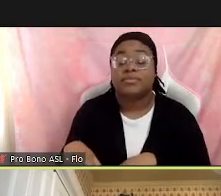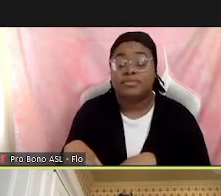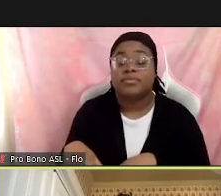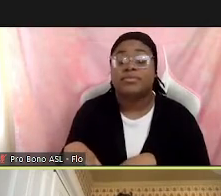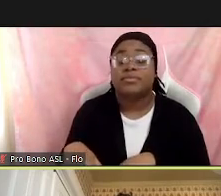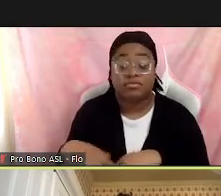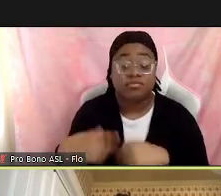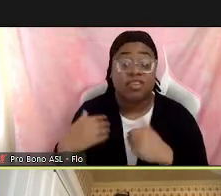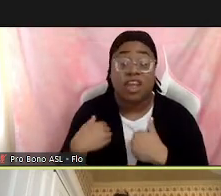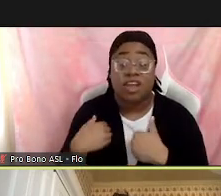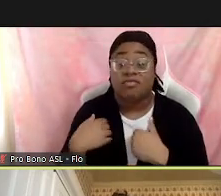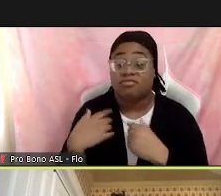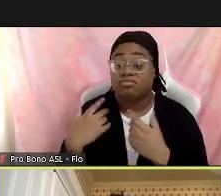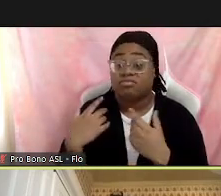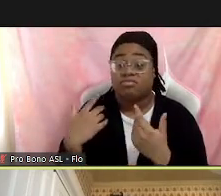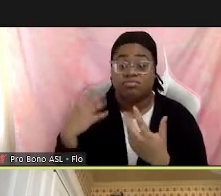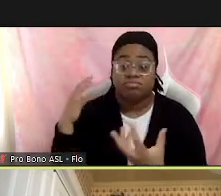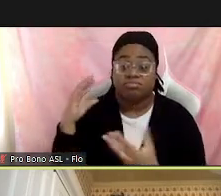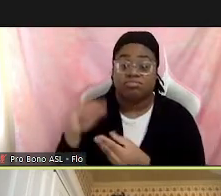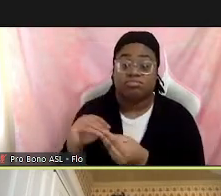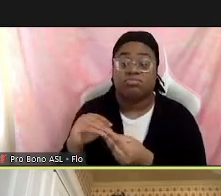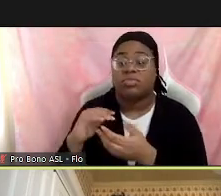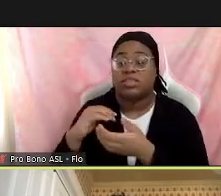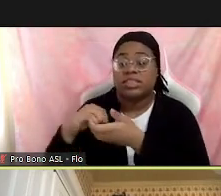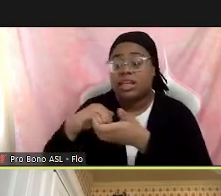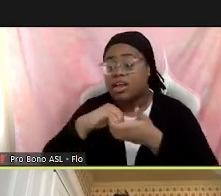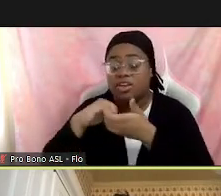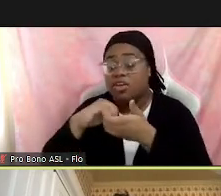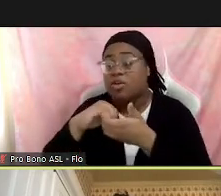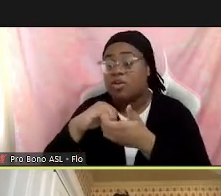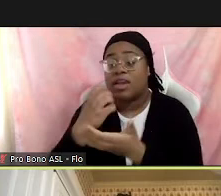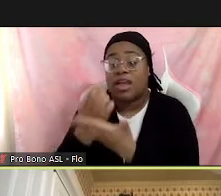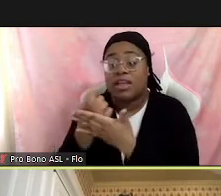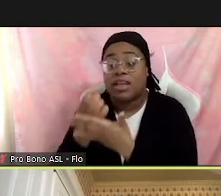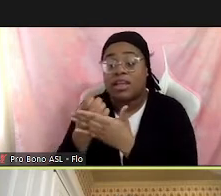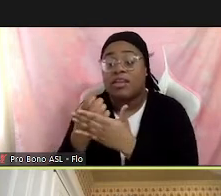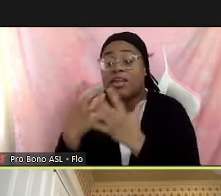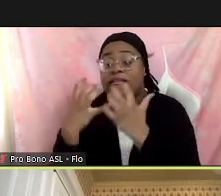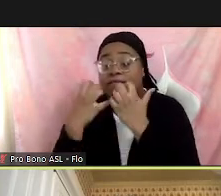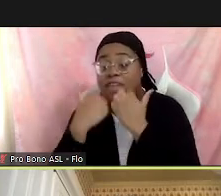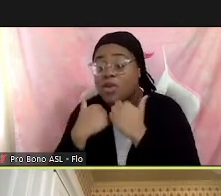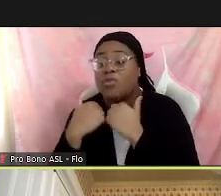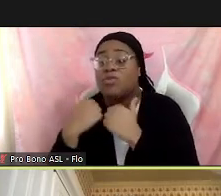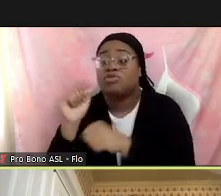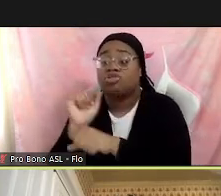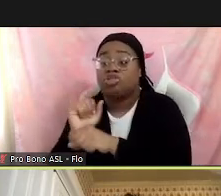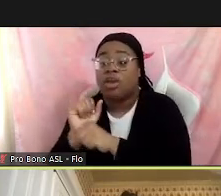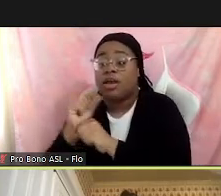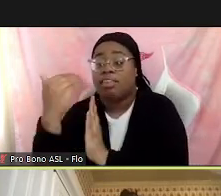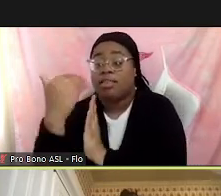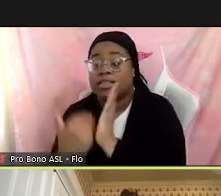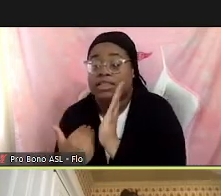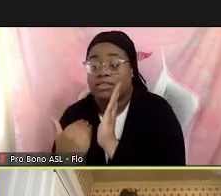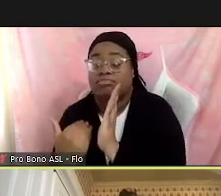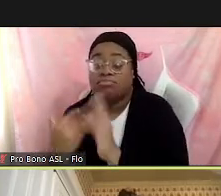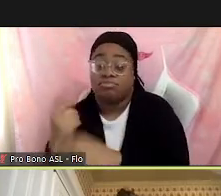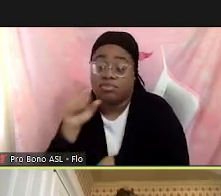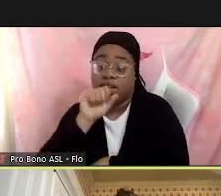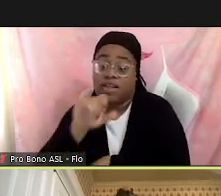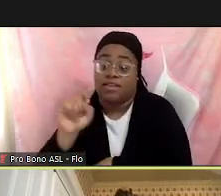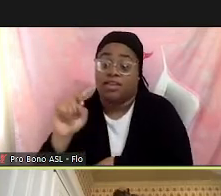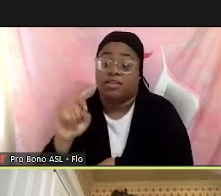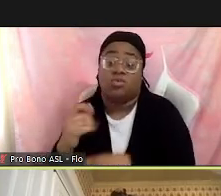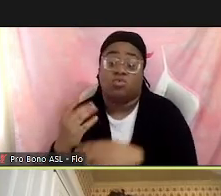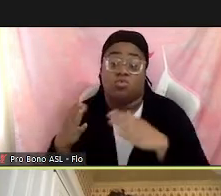a roundup of solidarity economy values aligned job listings. So ways that you can